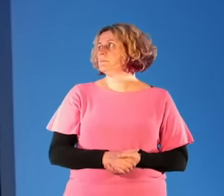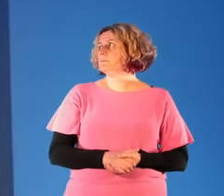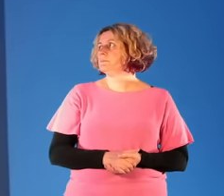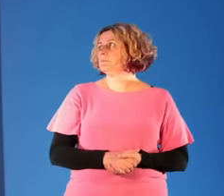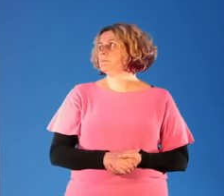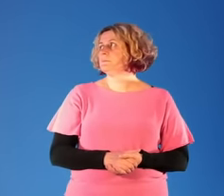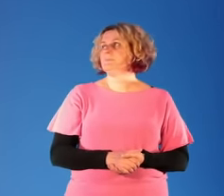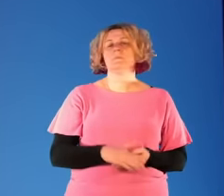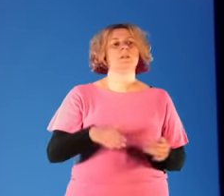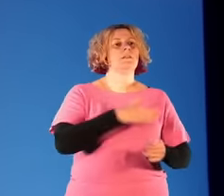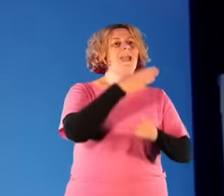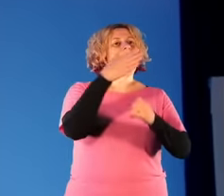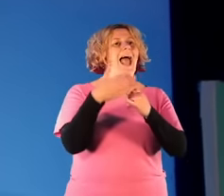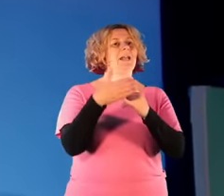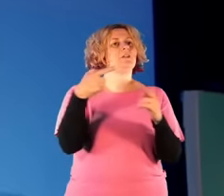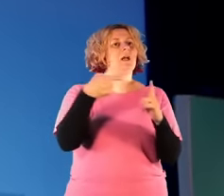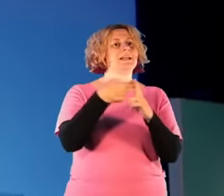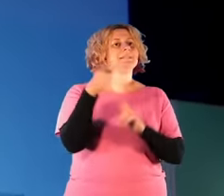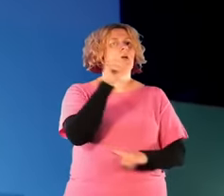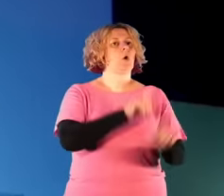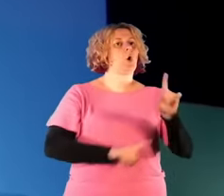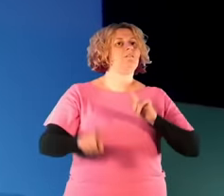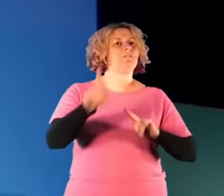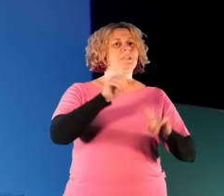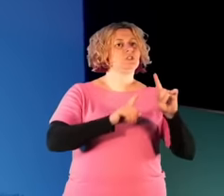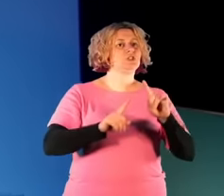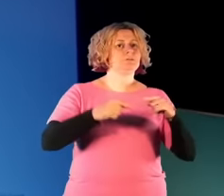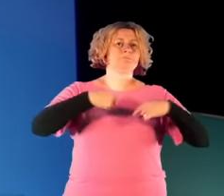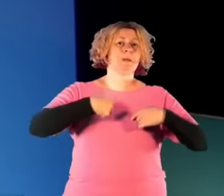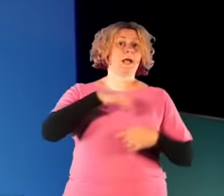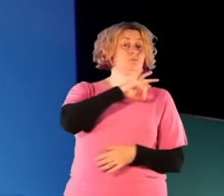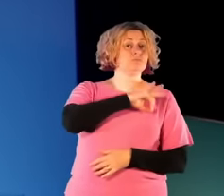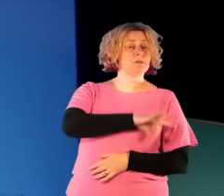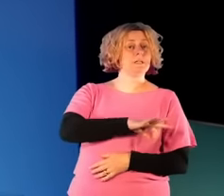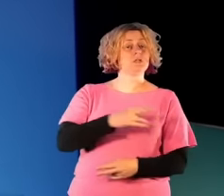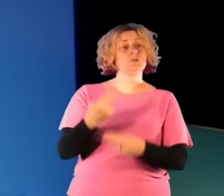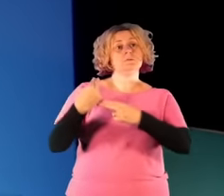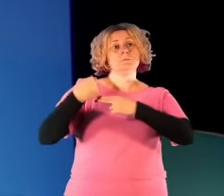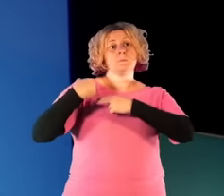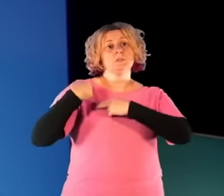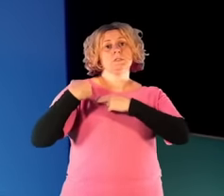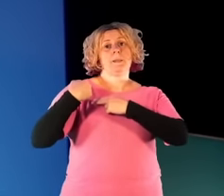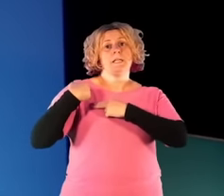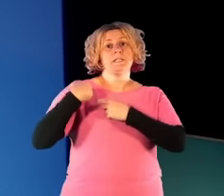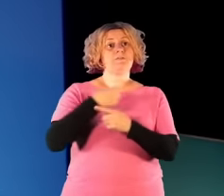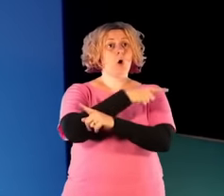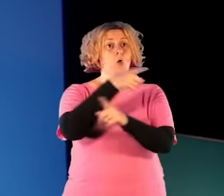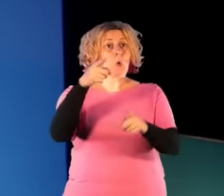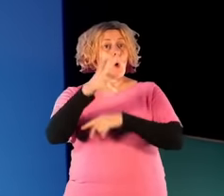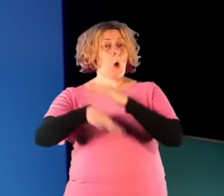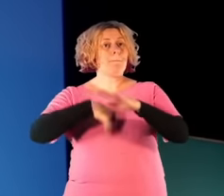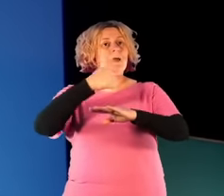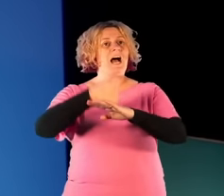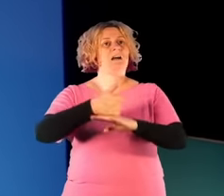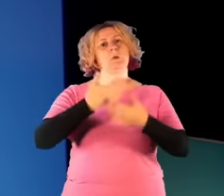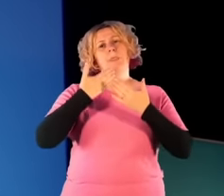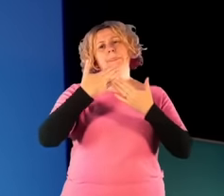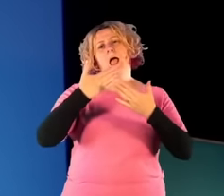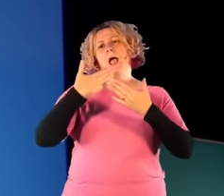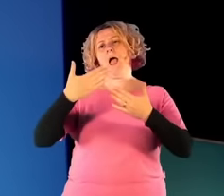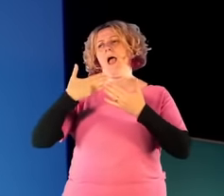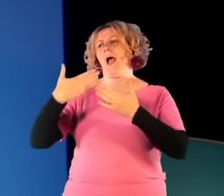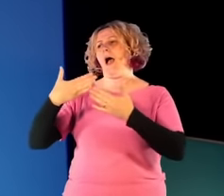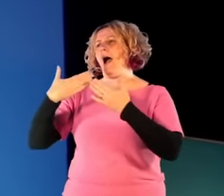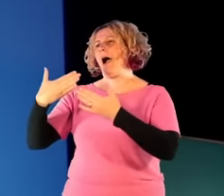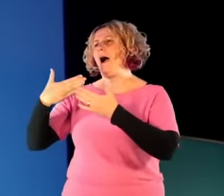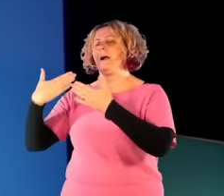At the end of each convention, I have the great privilege and responsibility as well to say on your behalf a huge number of thank yous.